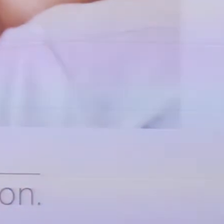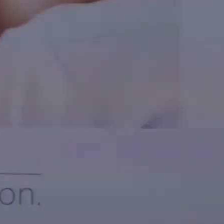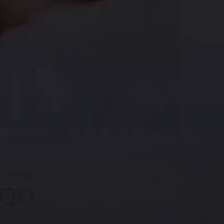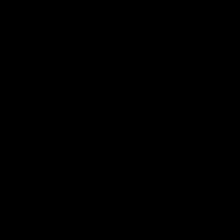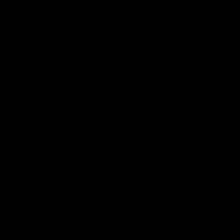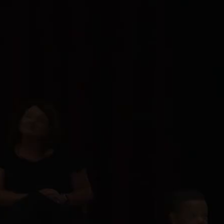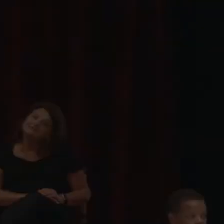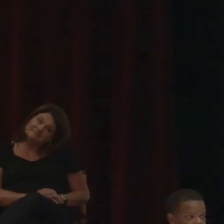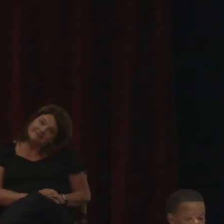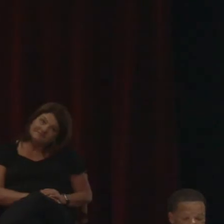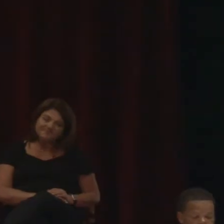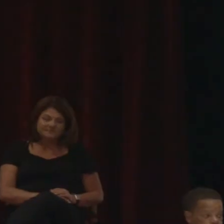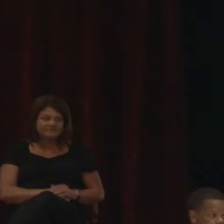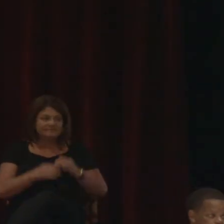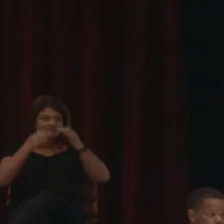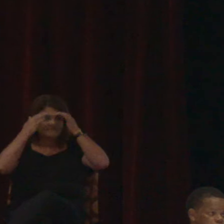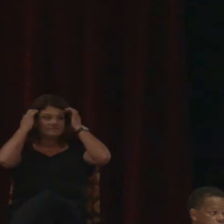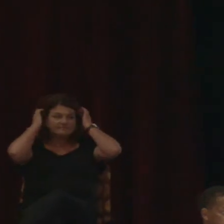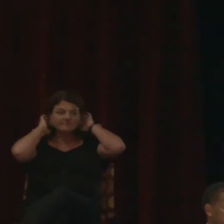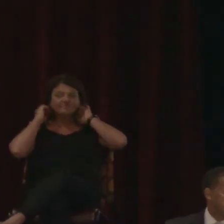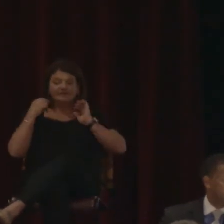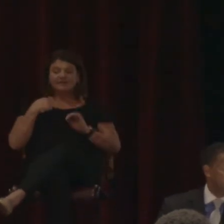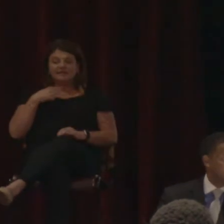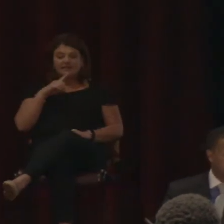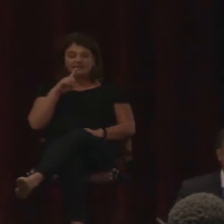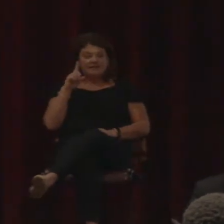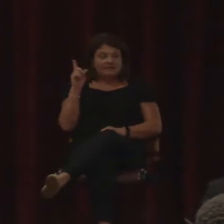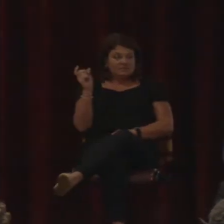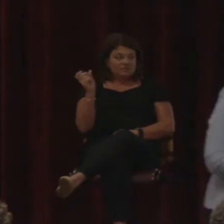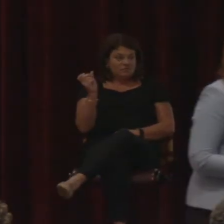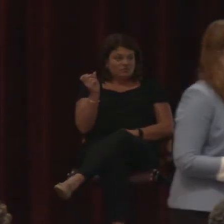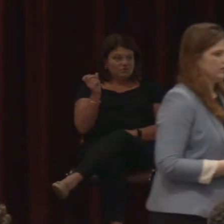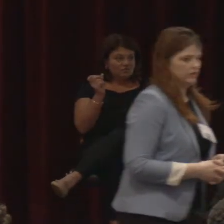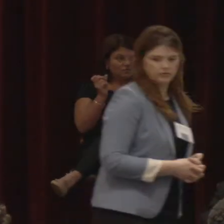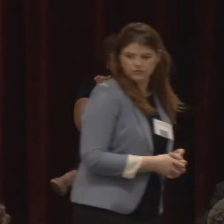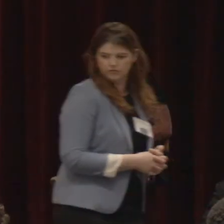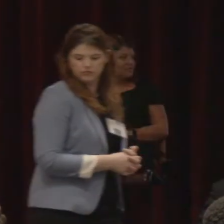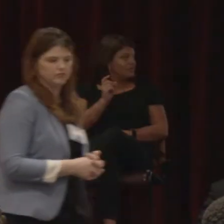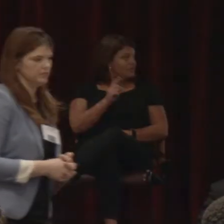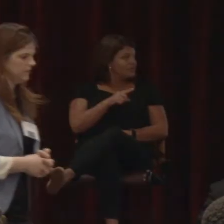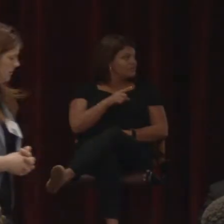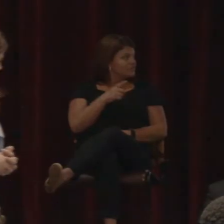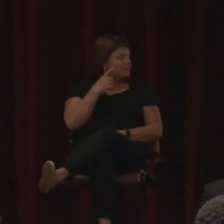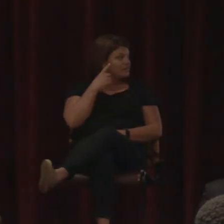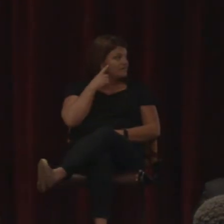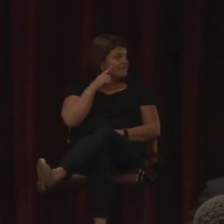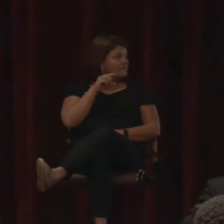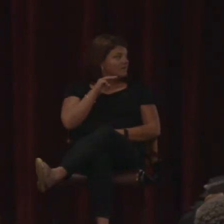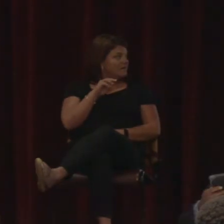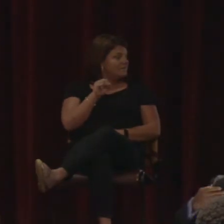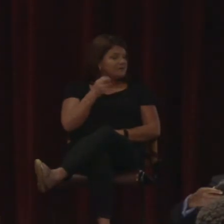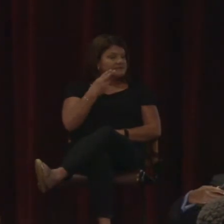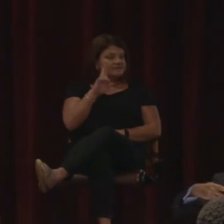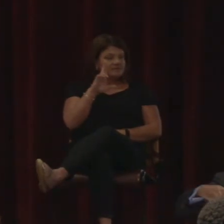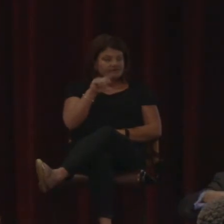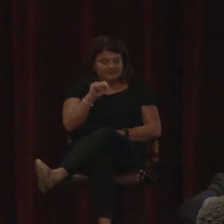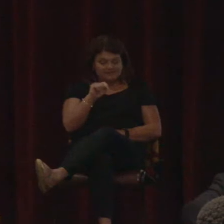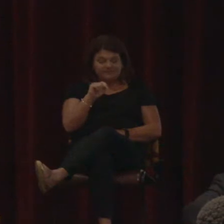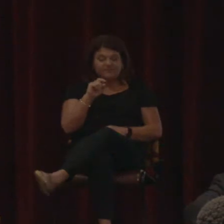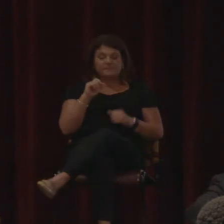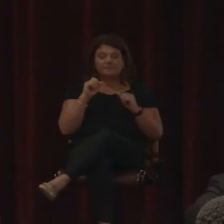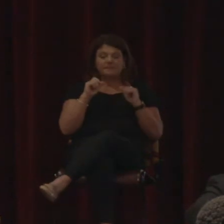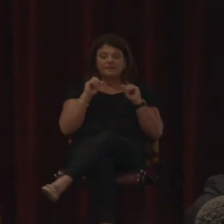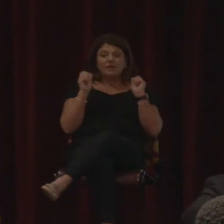questions. This is a question for Ms. Hunter. So with the